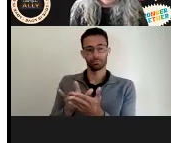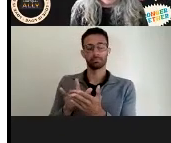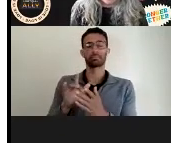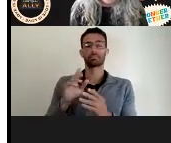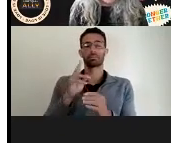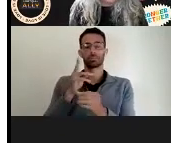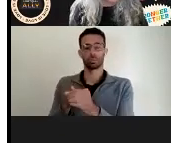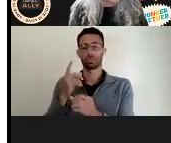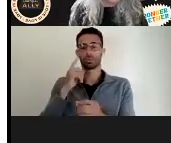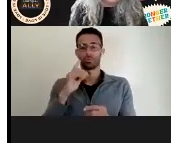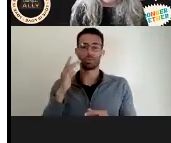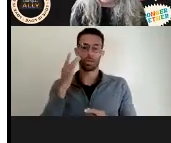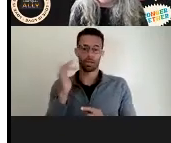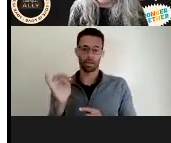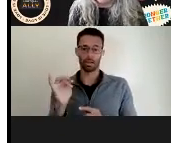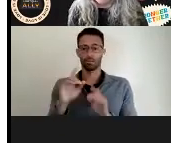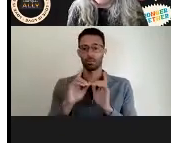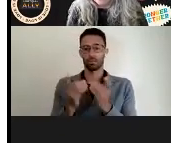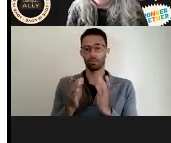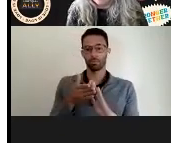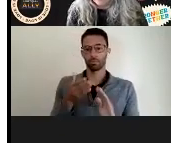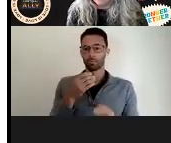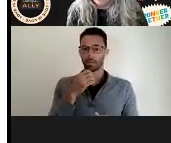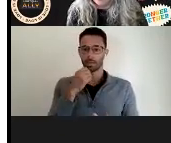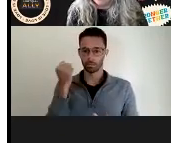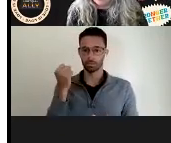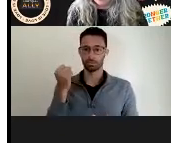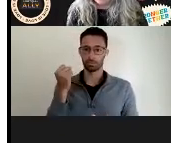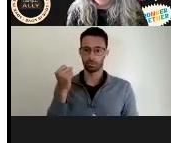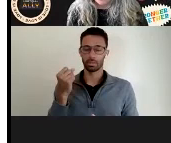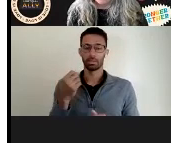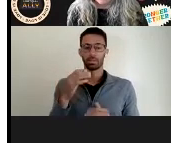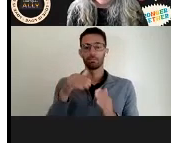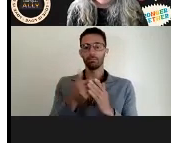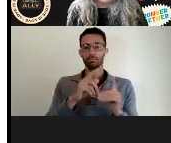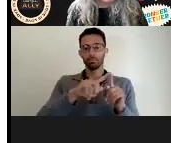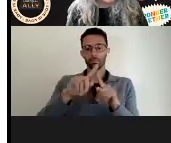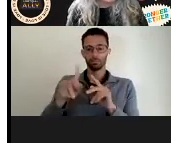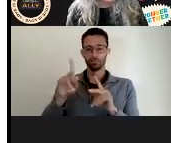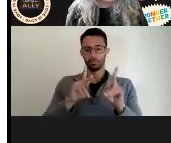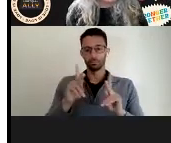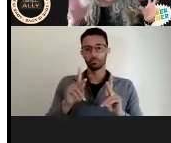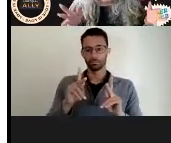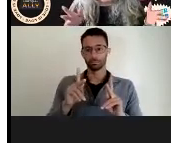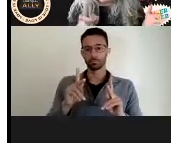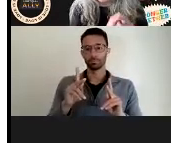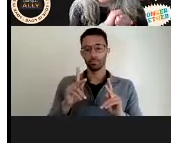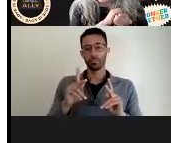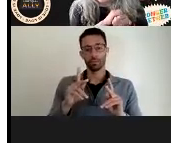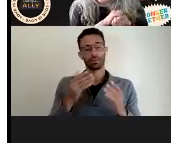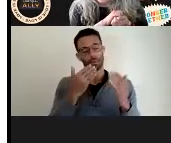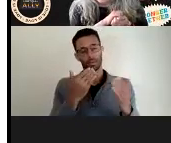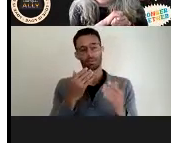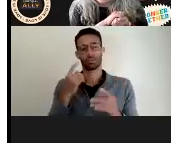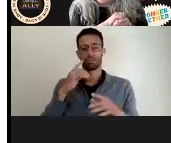and Jackie and Amanda and all the folks at the California Department of Aging for hosting the meetings, setting up the